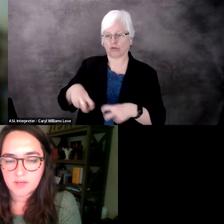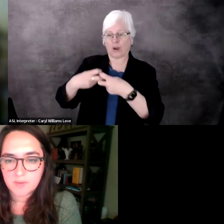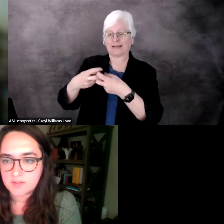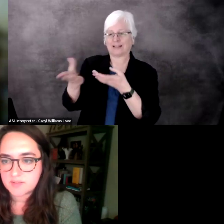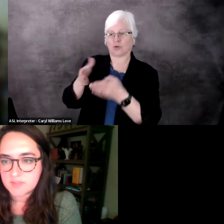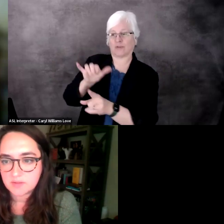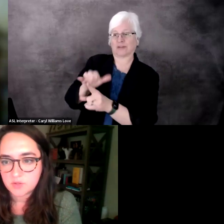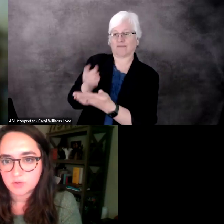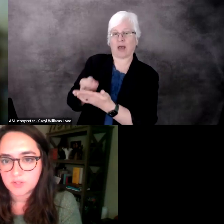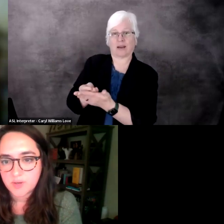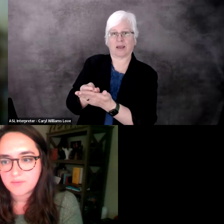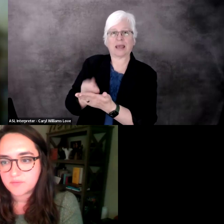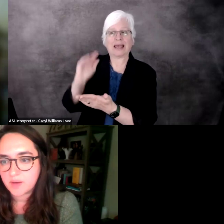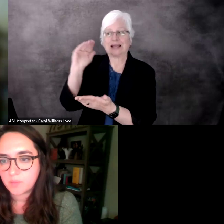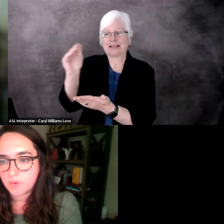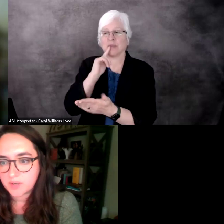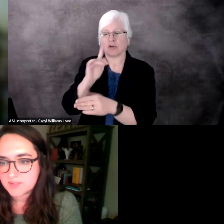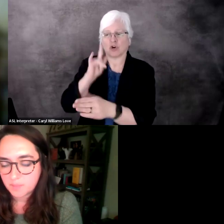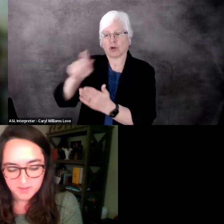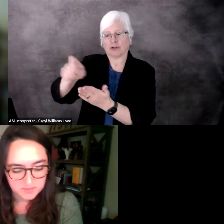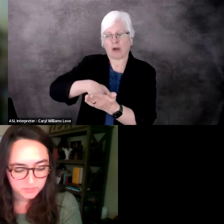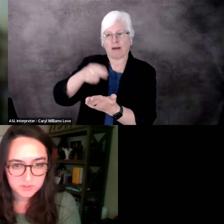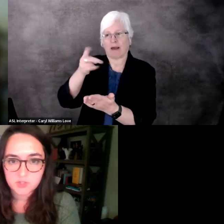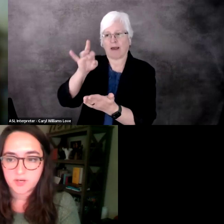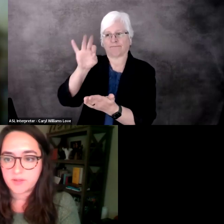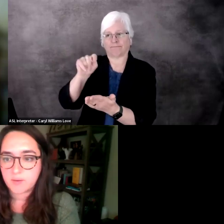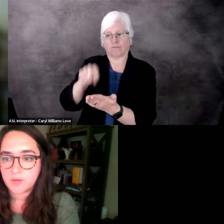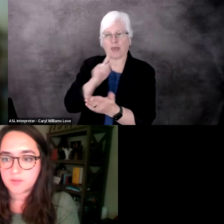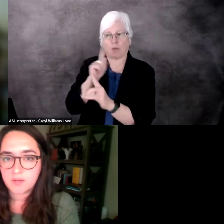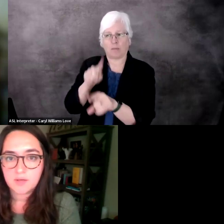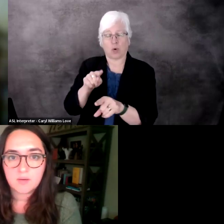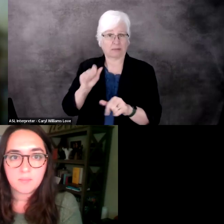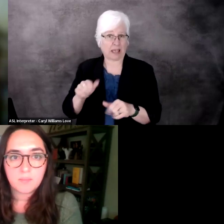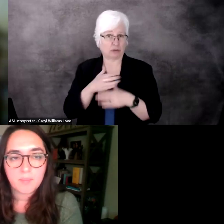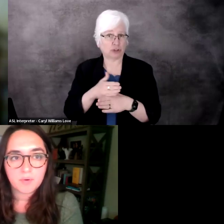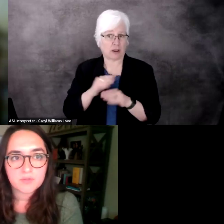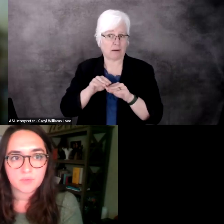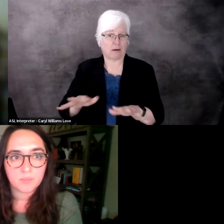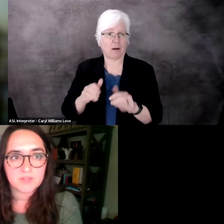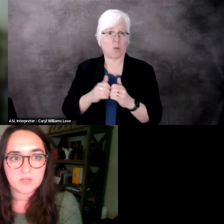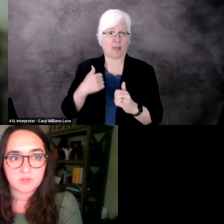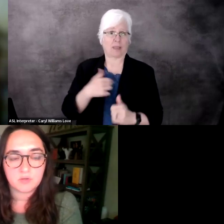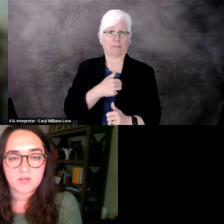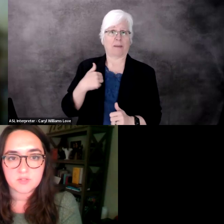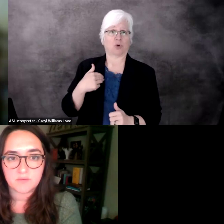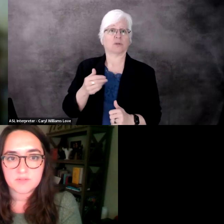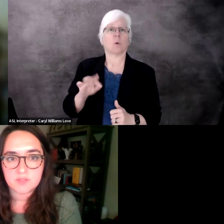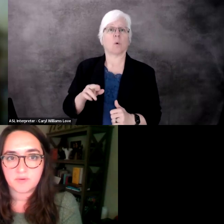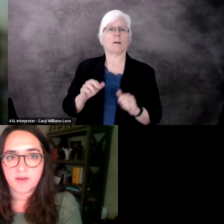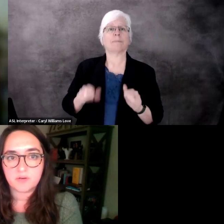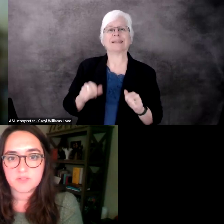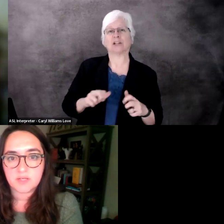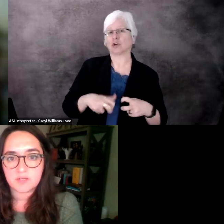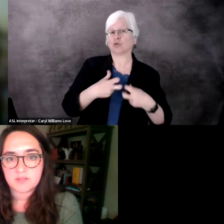funding, and it seems like there's an early draft of that report. Is it possible to share that with members or potential crisis